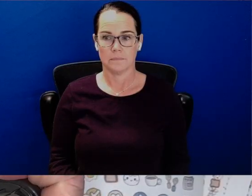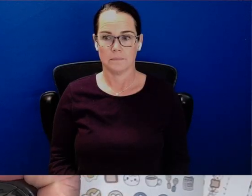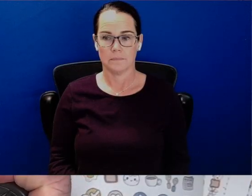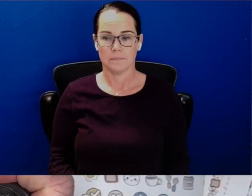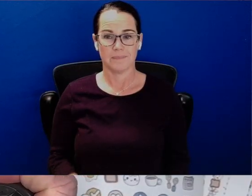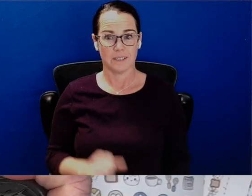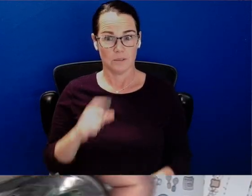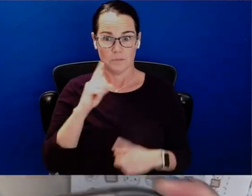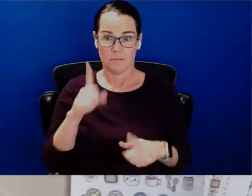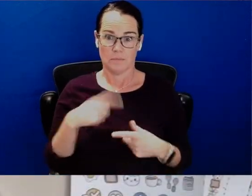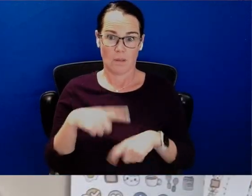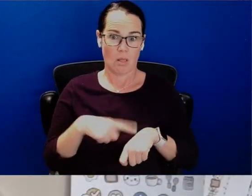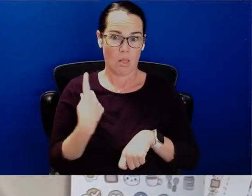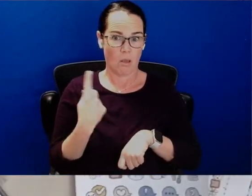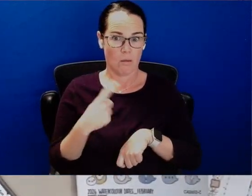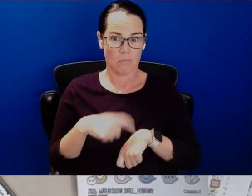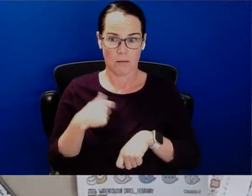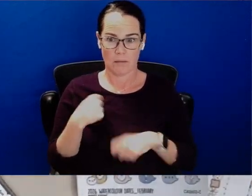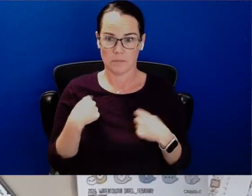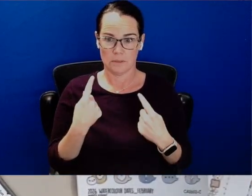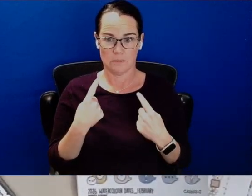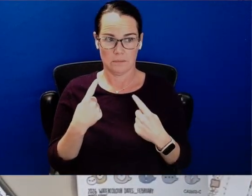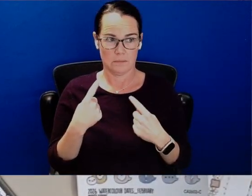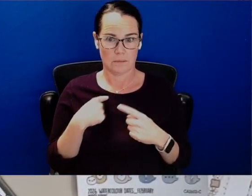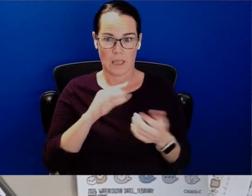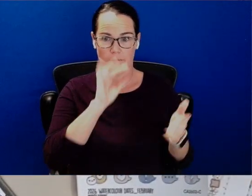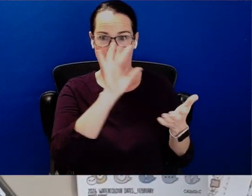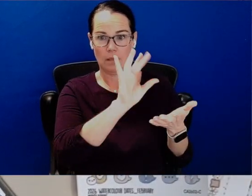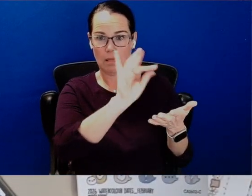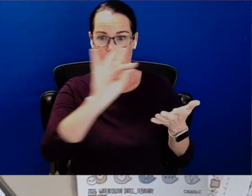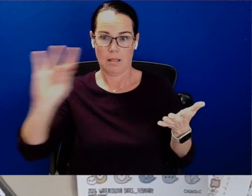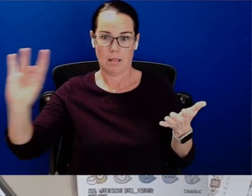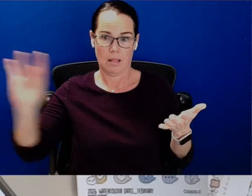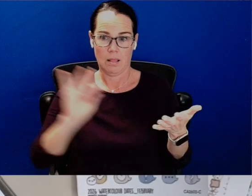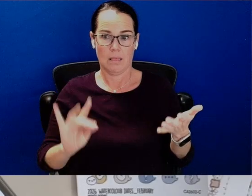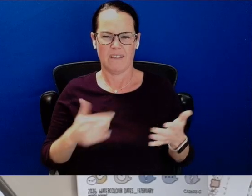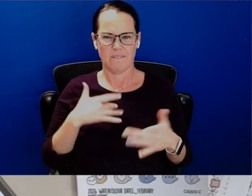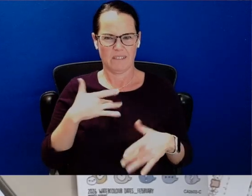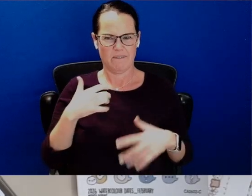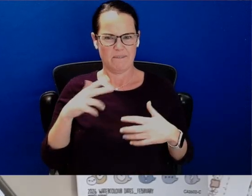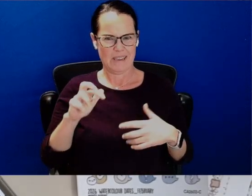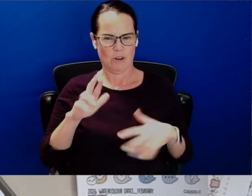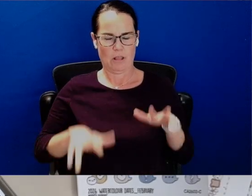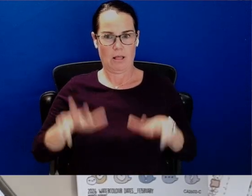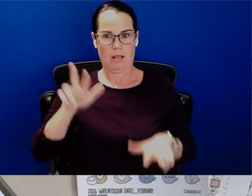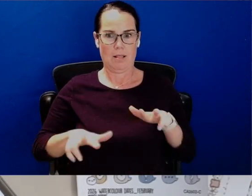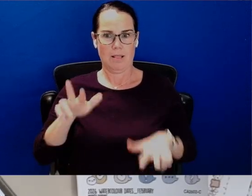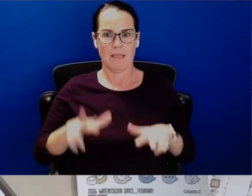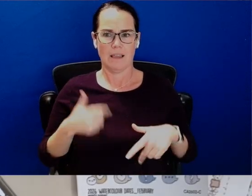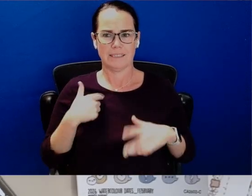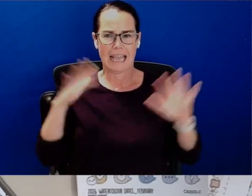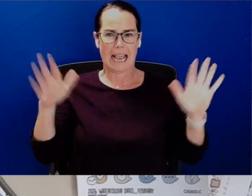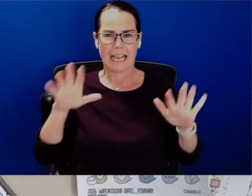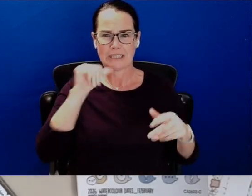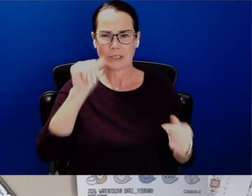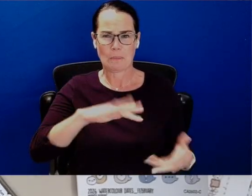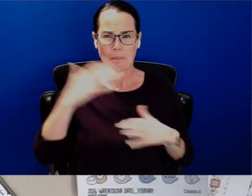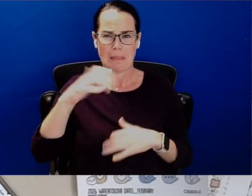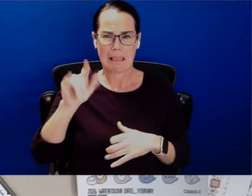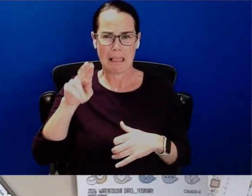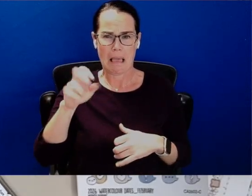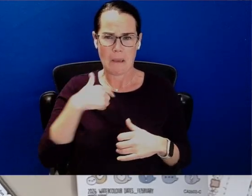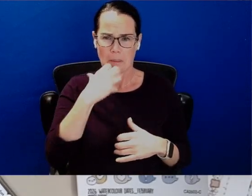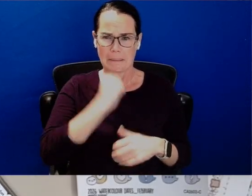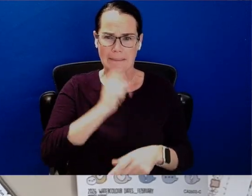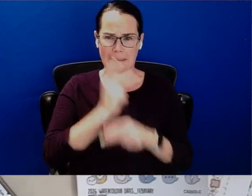It's been a long time since I've done this. I'm feeling very out of sorts. I'm like, don't mess the lines up. I want to